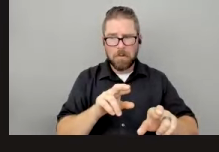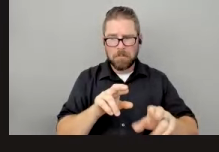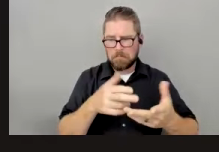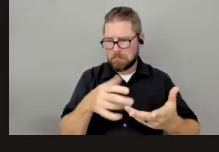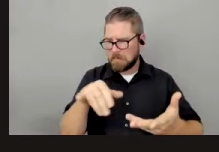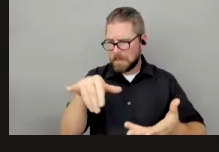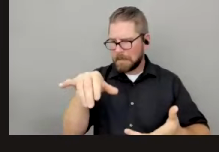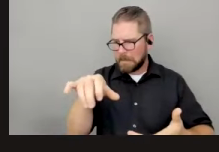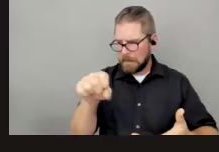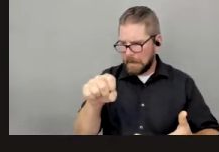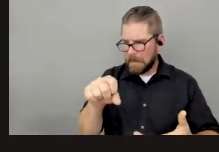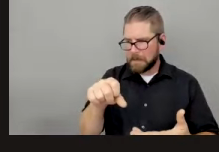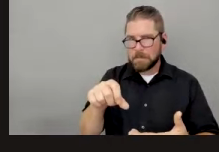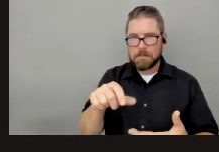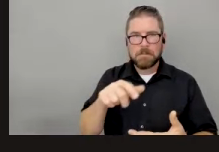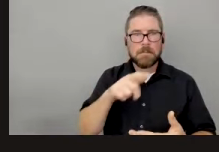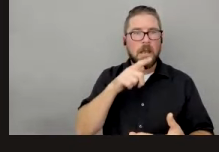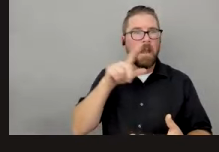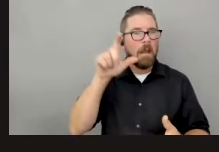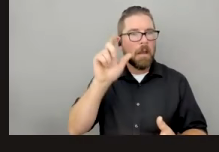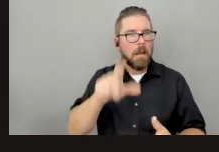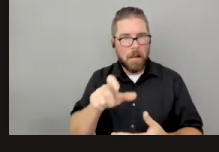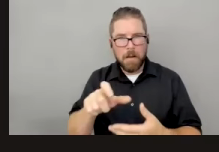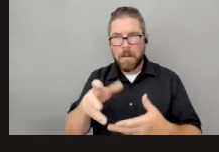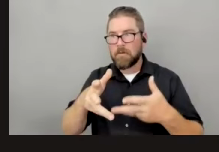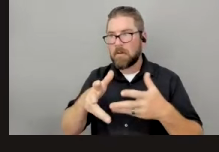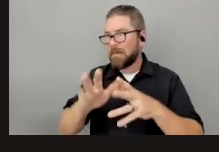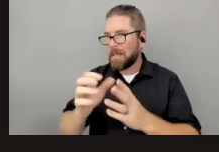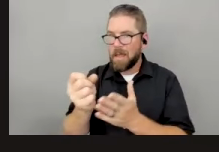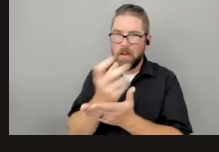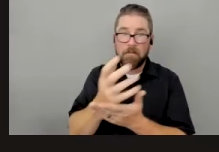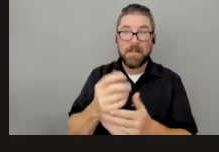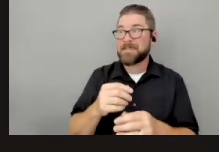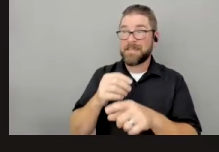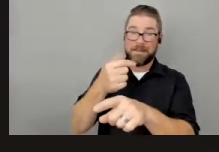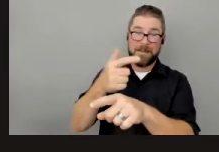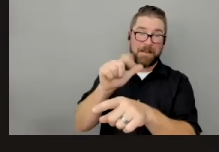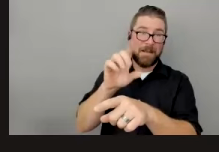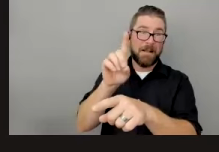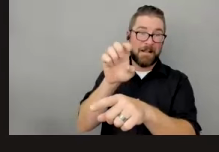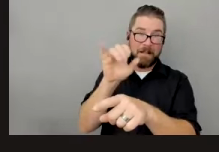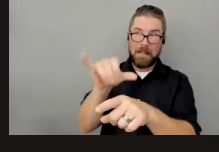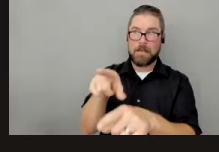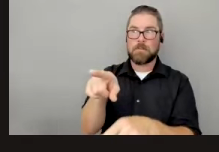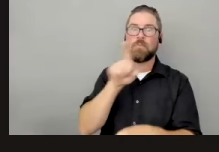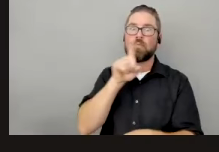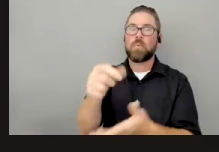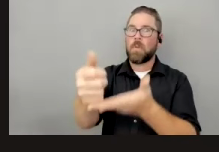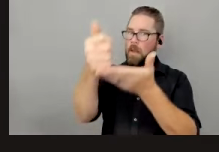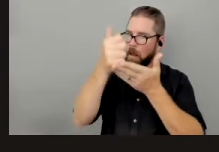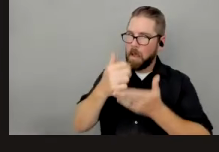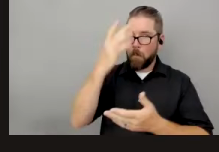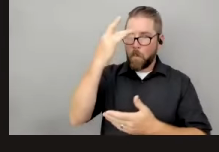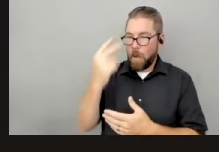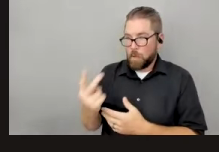grant everything, but Gladys been super helpful to me because I've had 2 pregnant students in the last couple semesters. So, she's really helped me work through